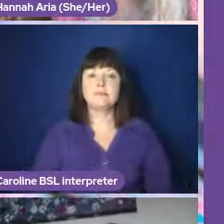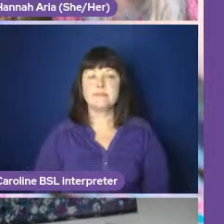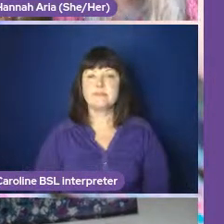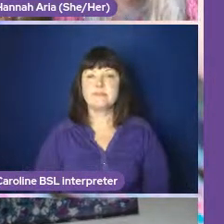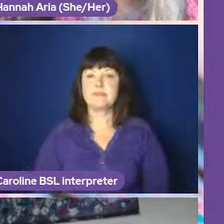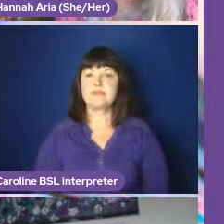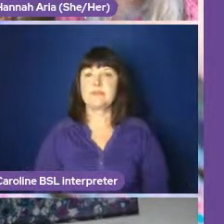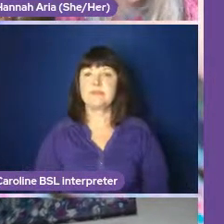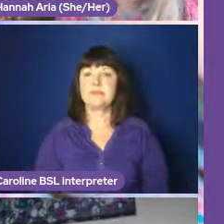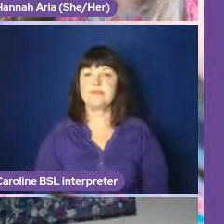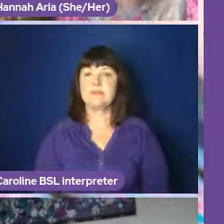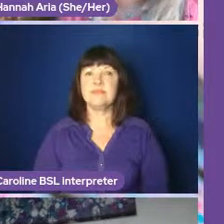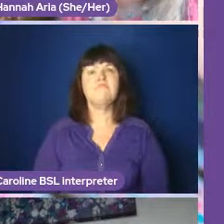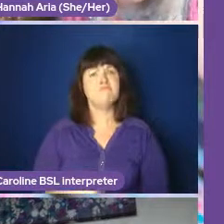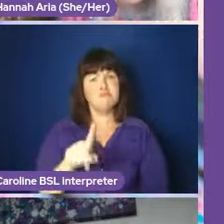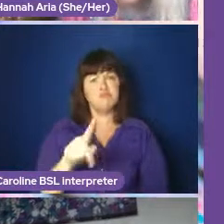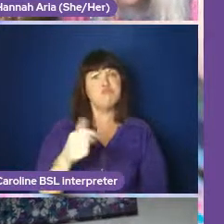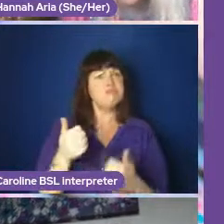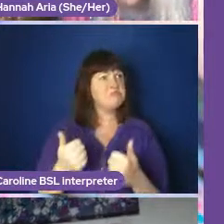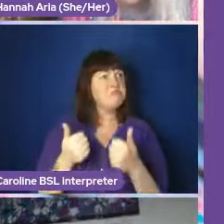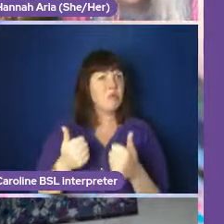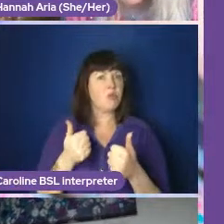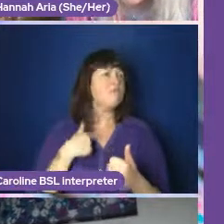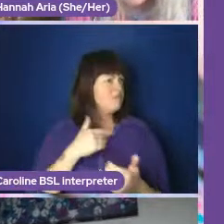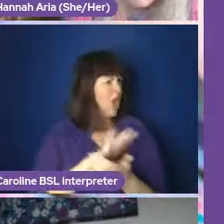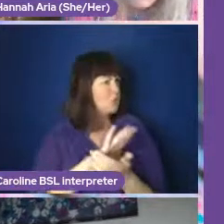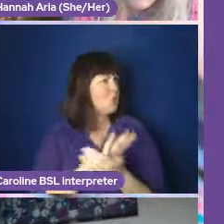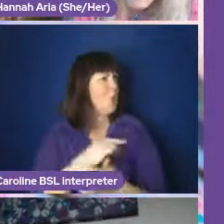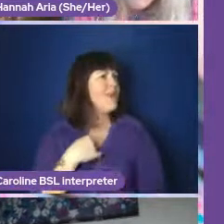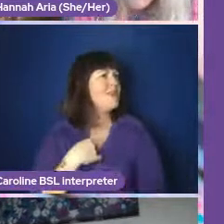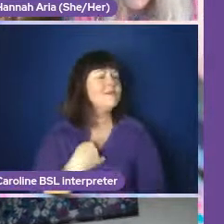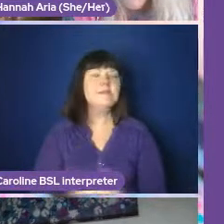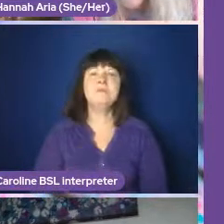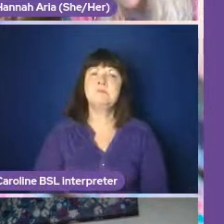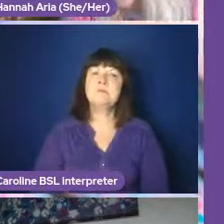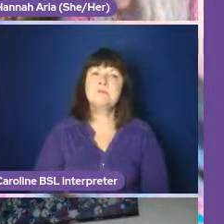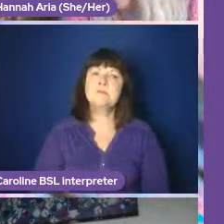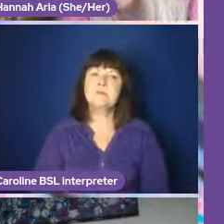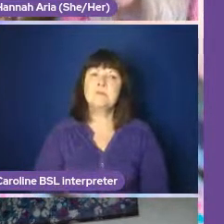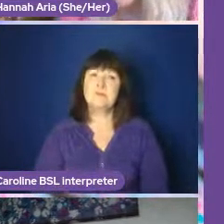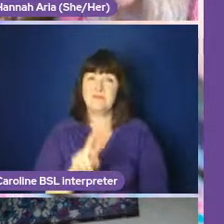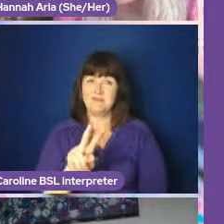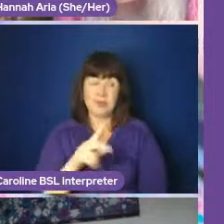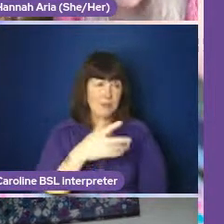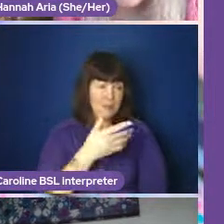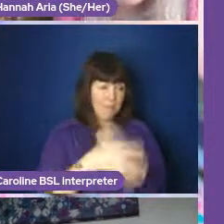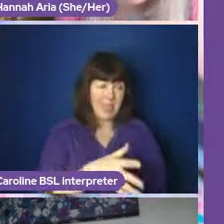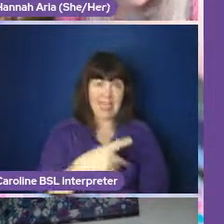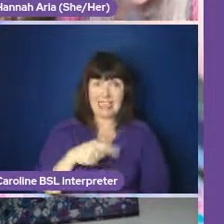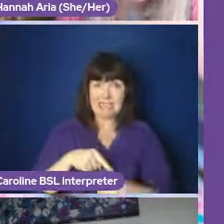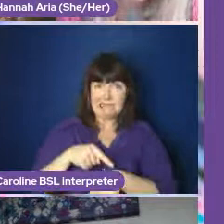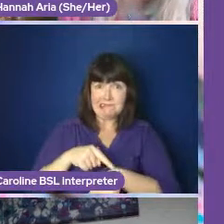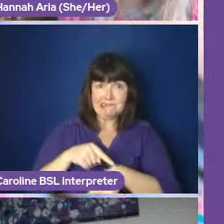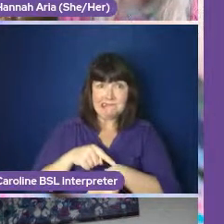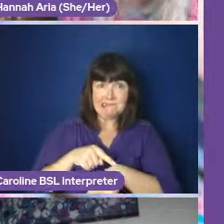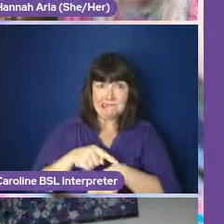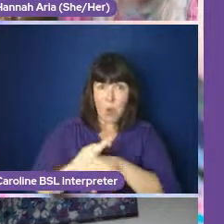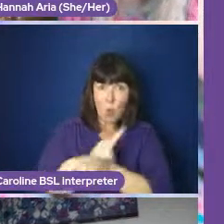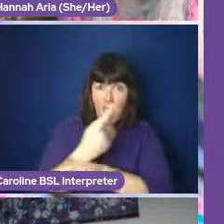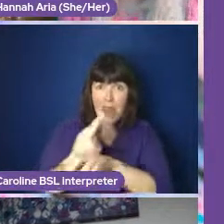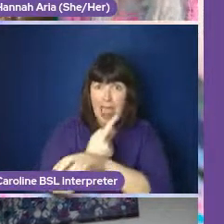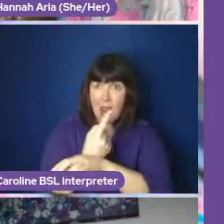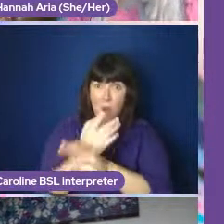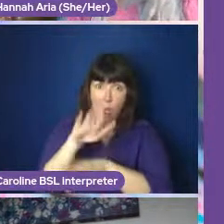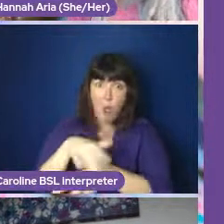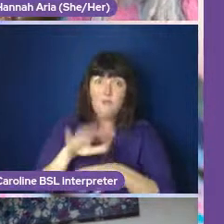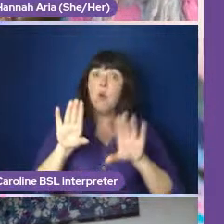Yeah, but no, it's great. Enjoy it. I love it. And it's been nearly an hour, so I'm afraid we've kind of come to the